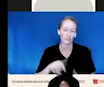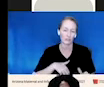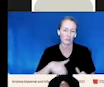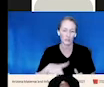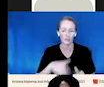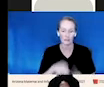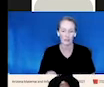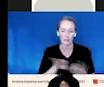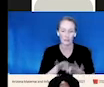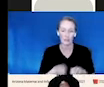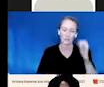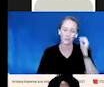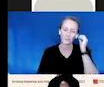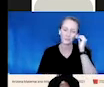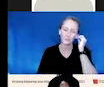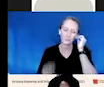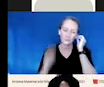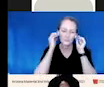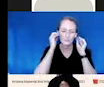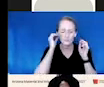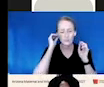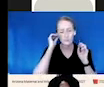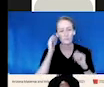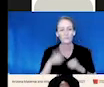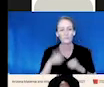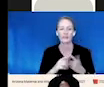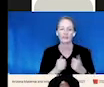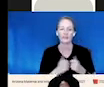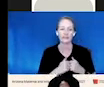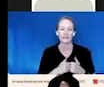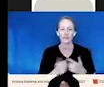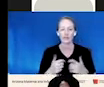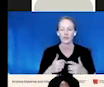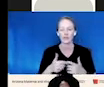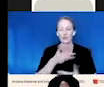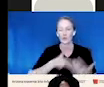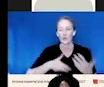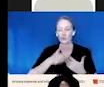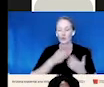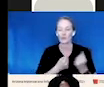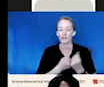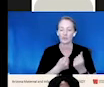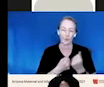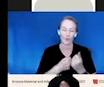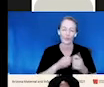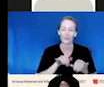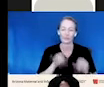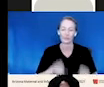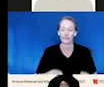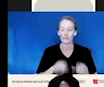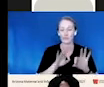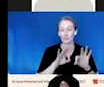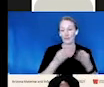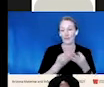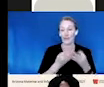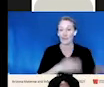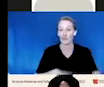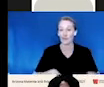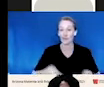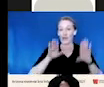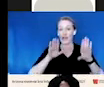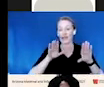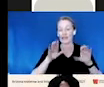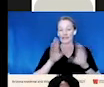another Indigenous determinant of health is social support systems. So families raise children. I know that the whole "it takes a village" has been coined